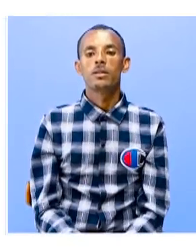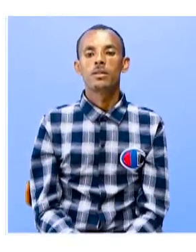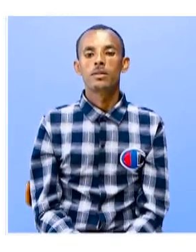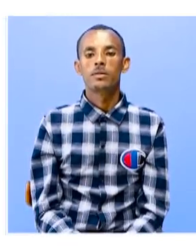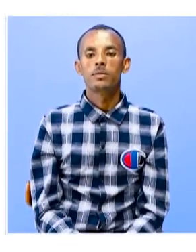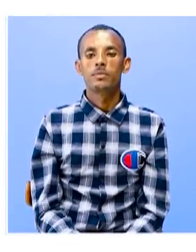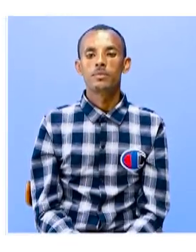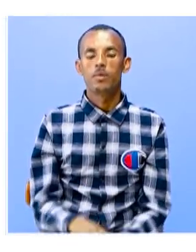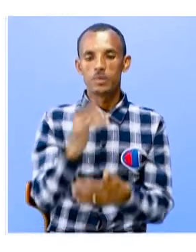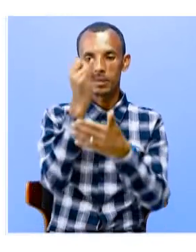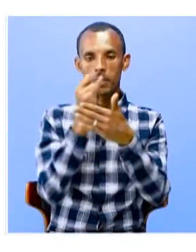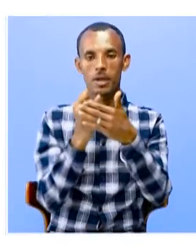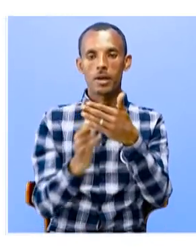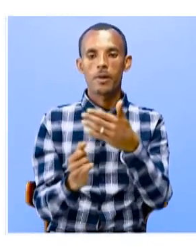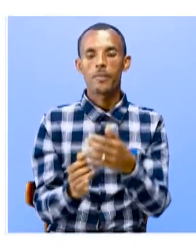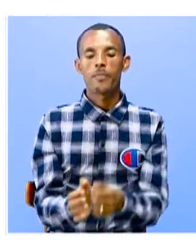of the figure.